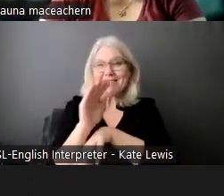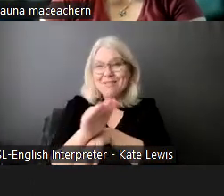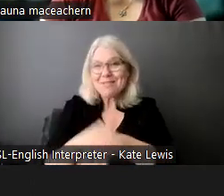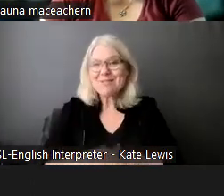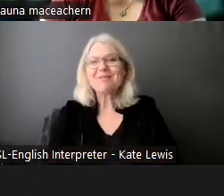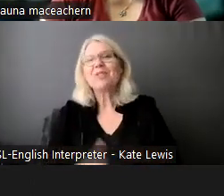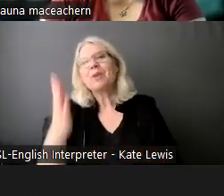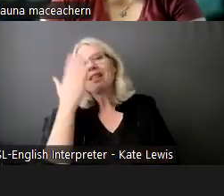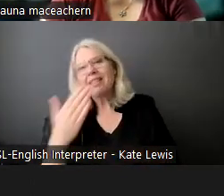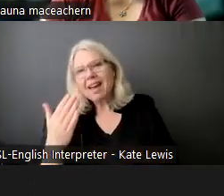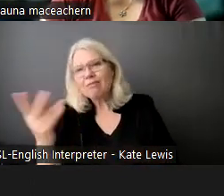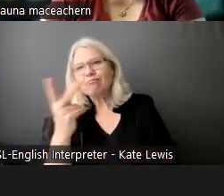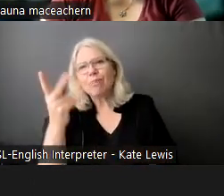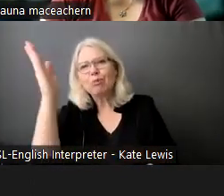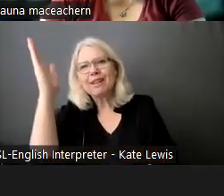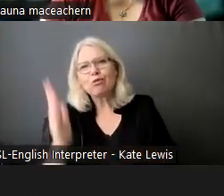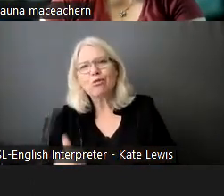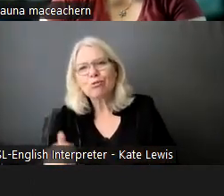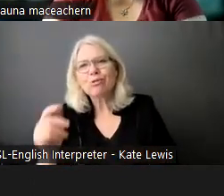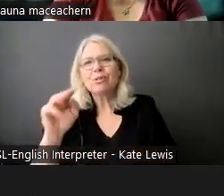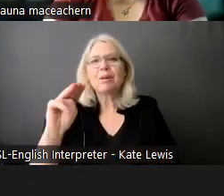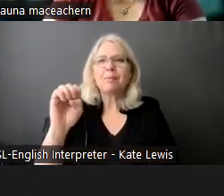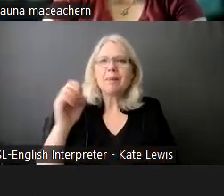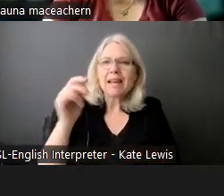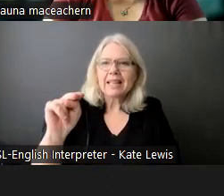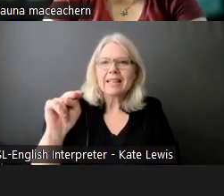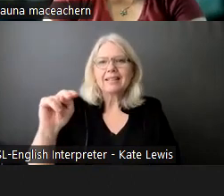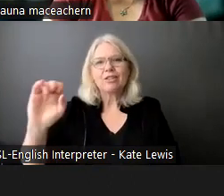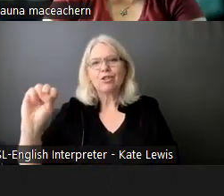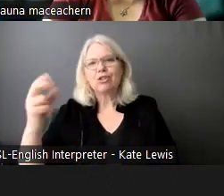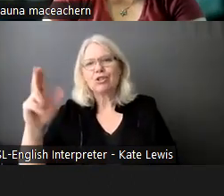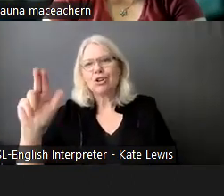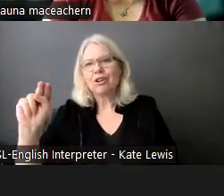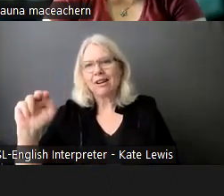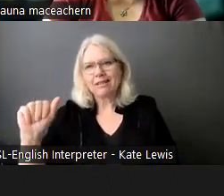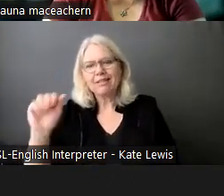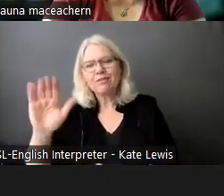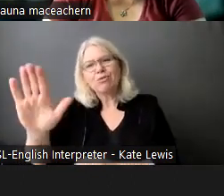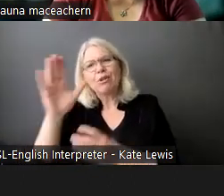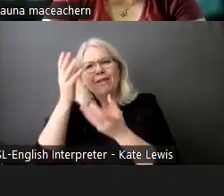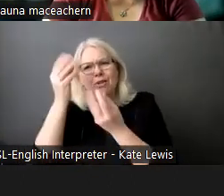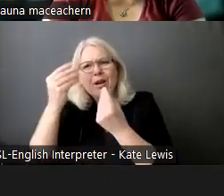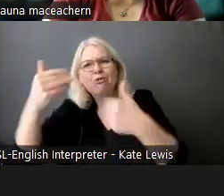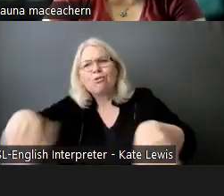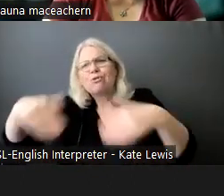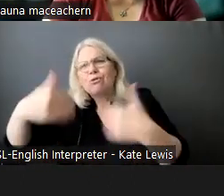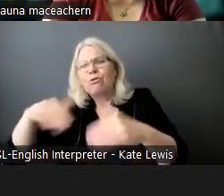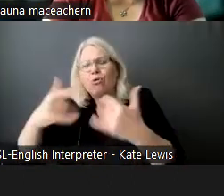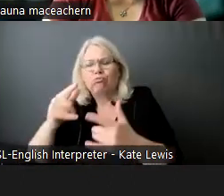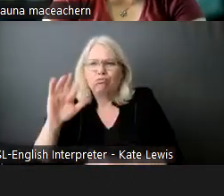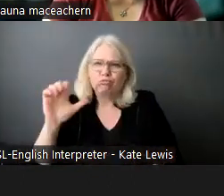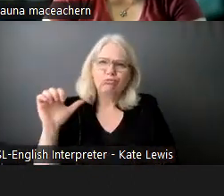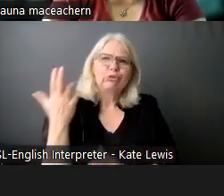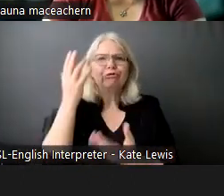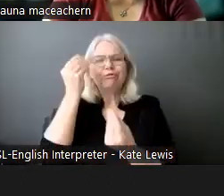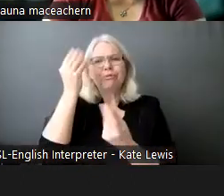Shauna, a million thank you for the high-level information, insightful information that you brought to our participants today.